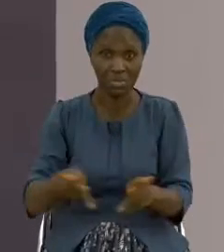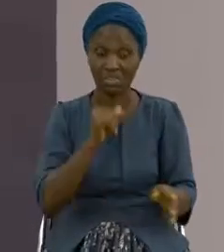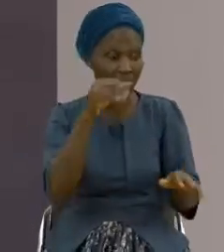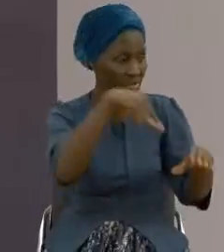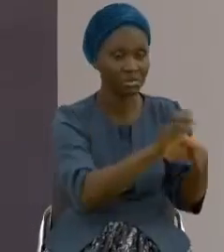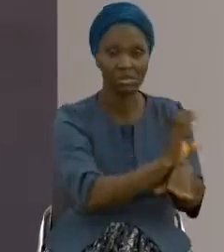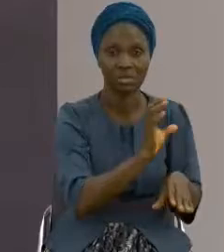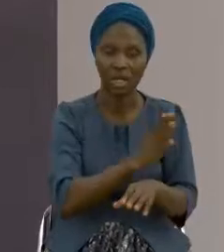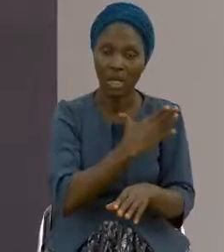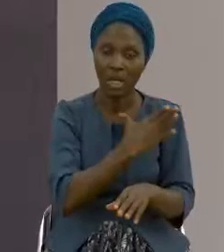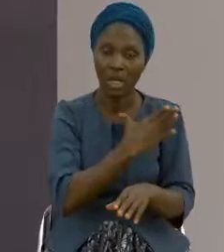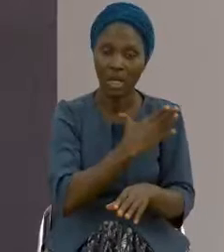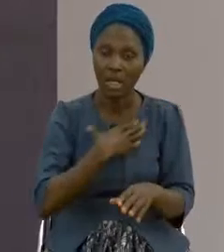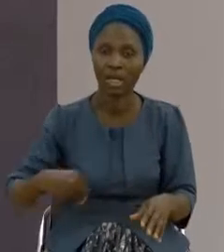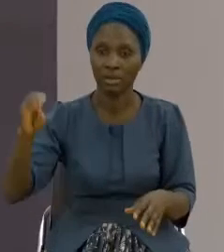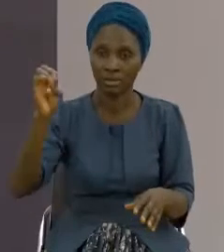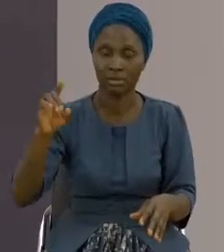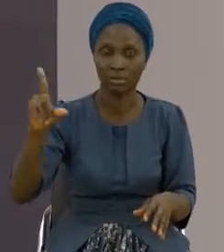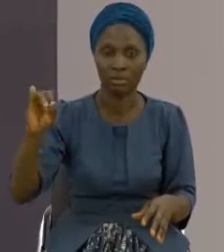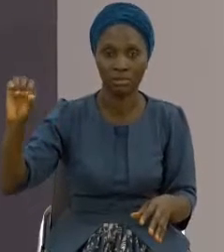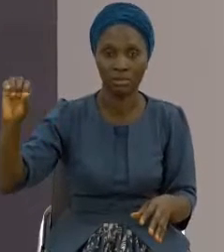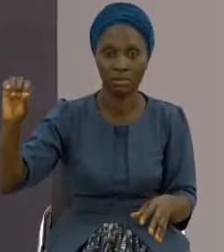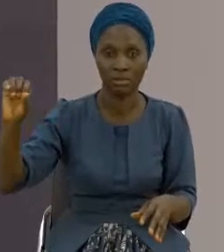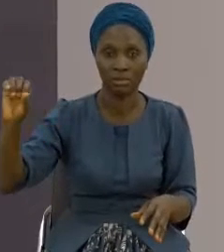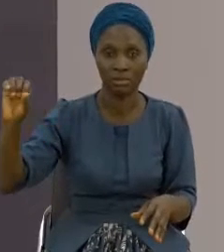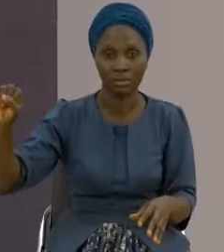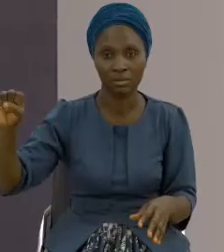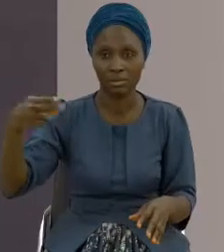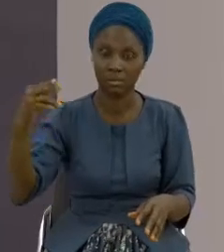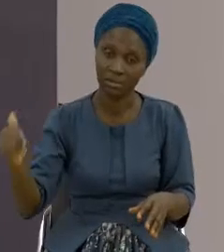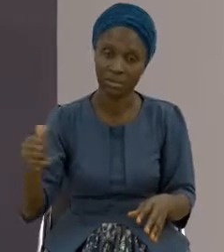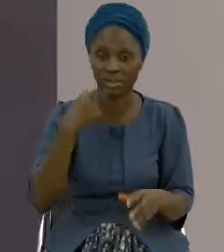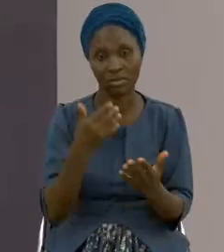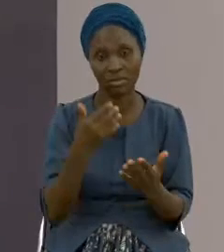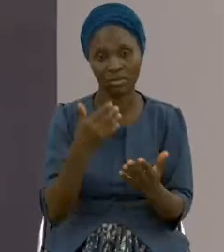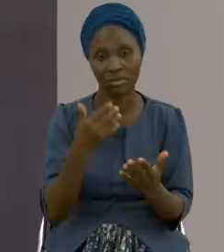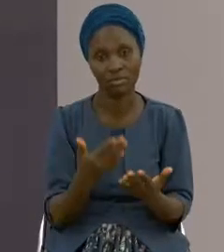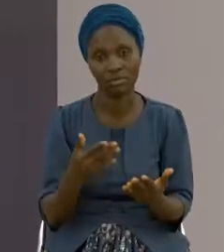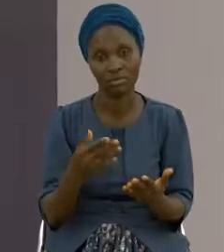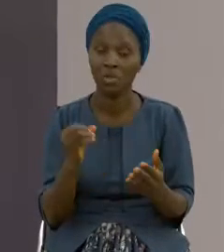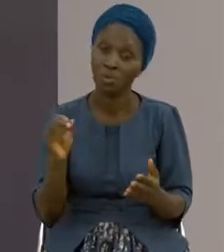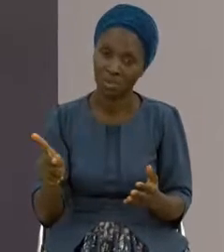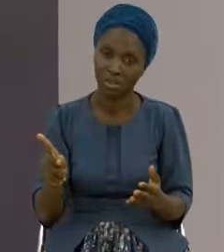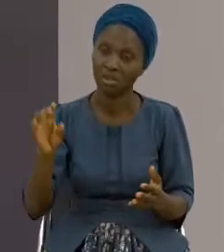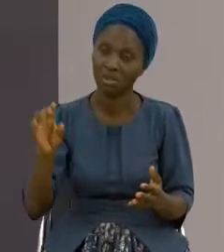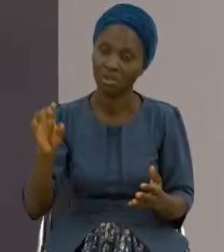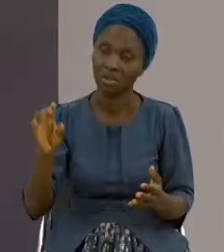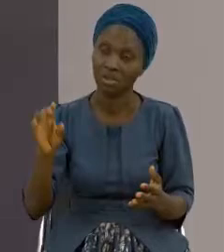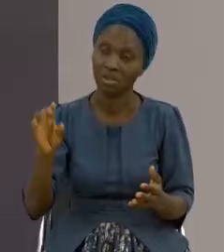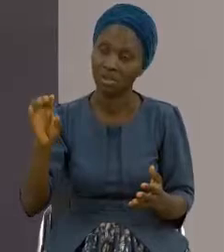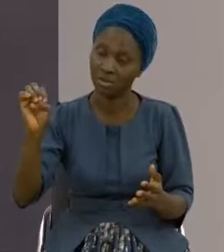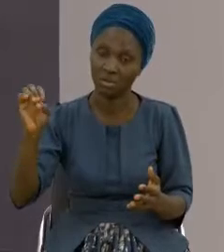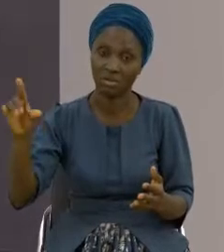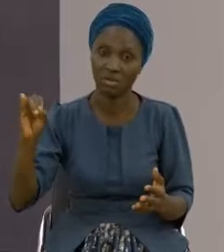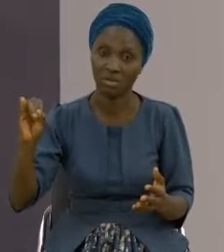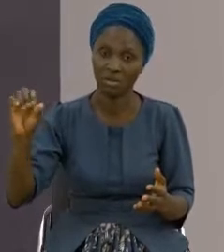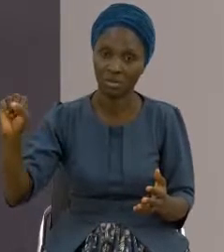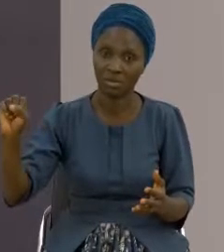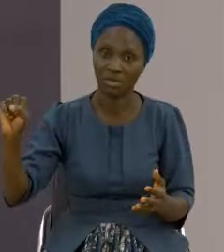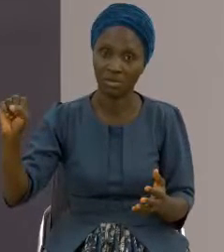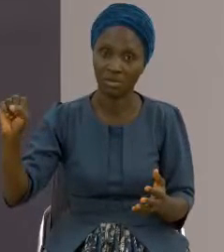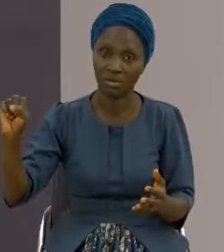well, Elijah, let's hurry up. The sun is biting and we're sweating a